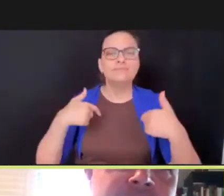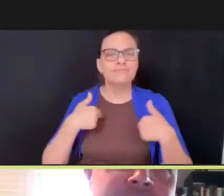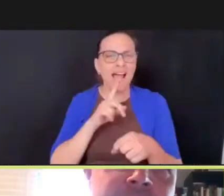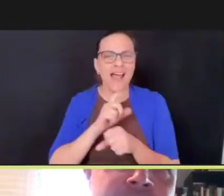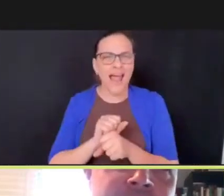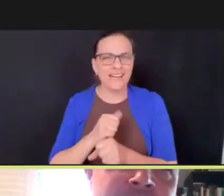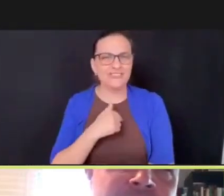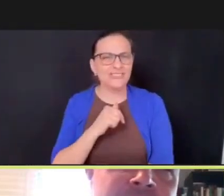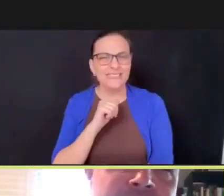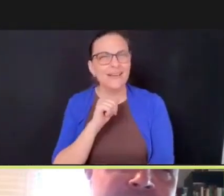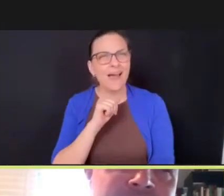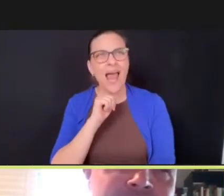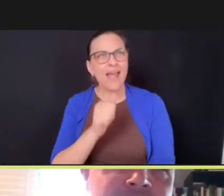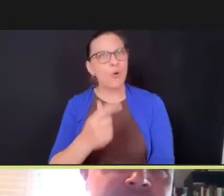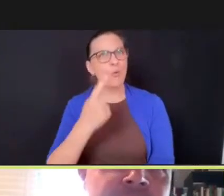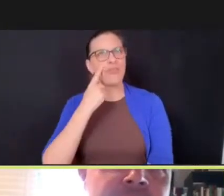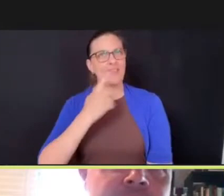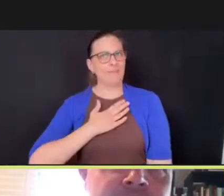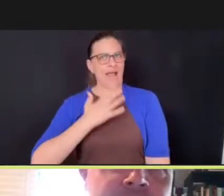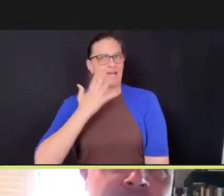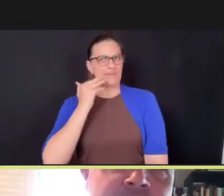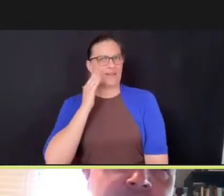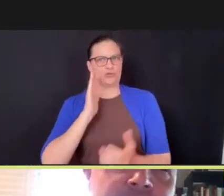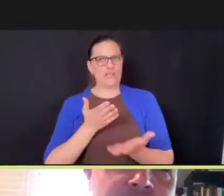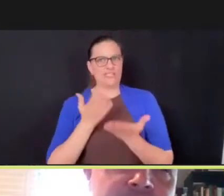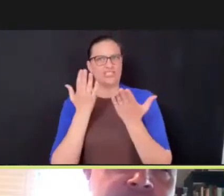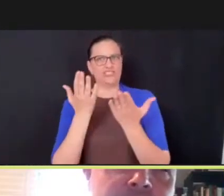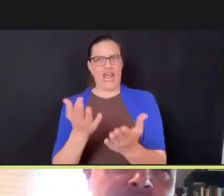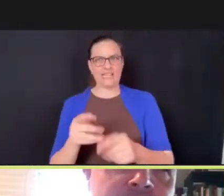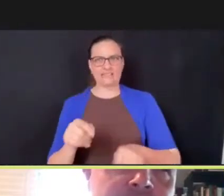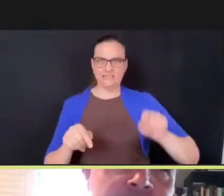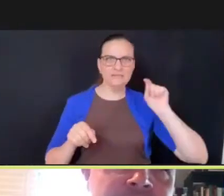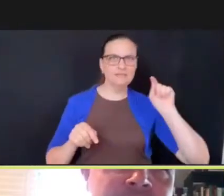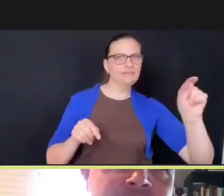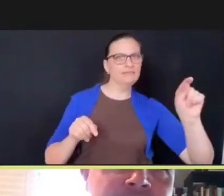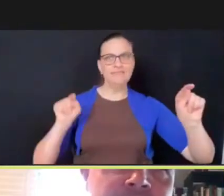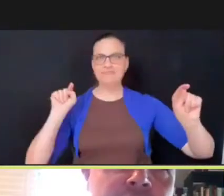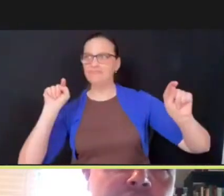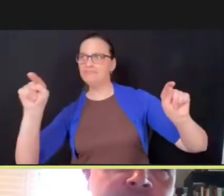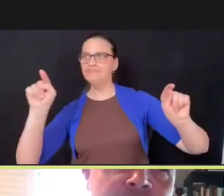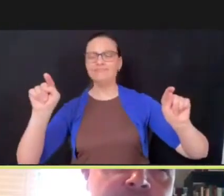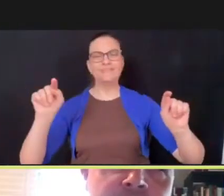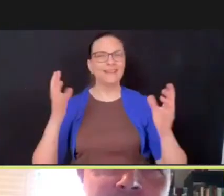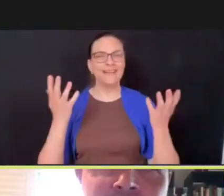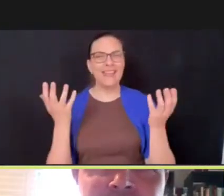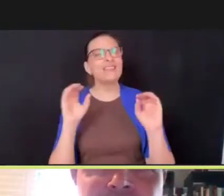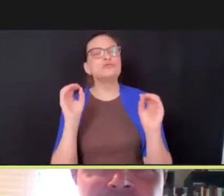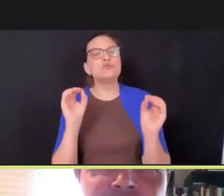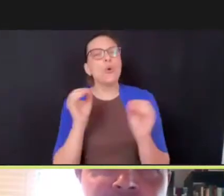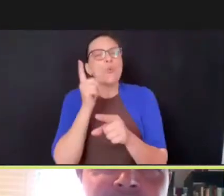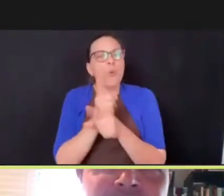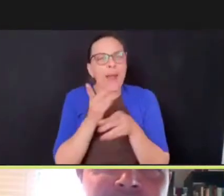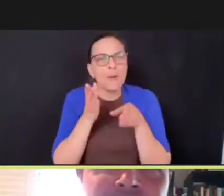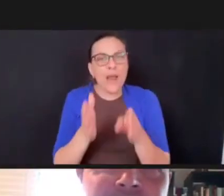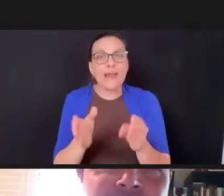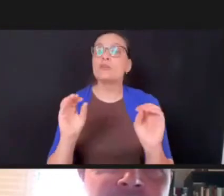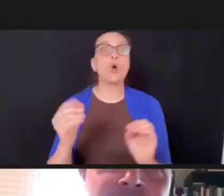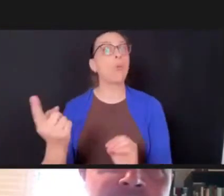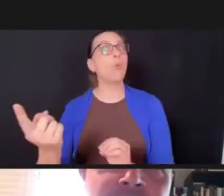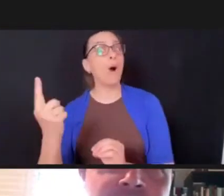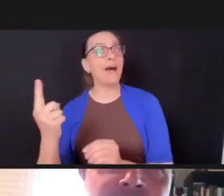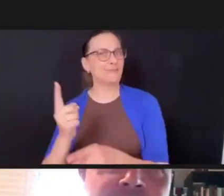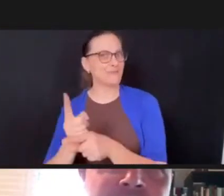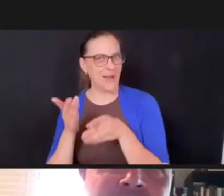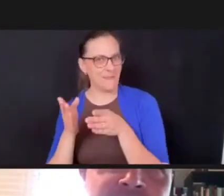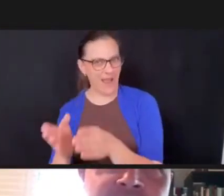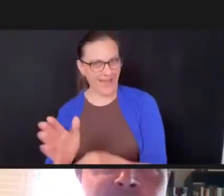I don't think my experience would suggest that just talking to people, there's no right way. There's no one right way. And it